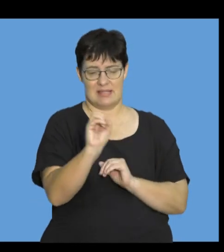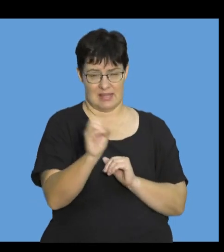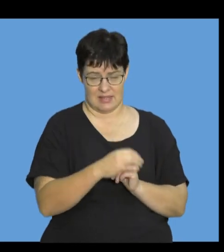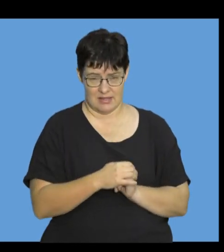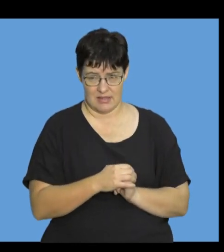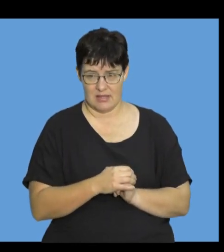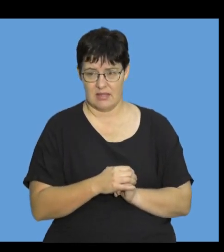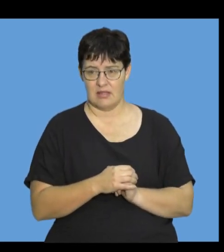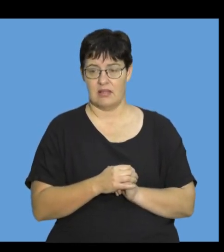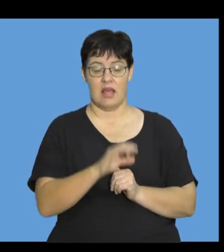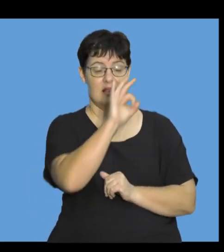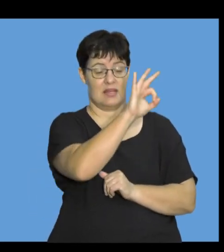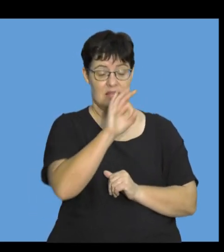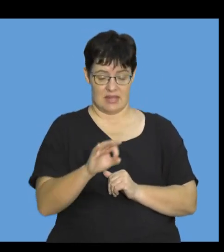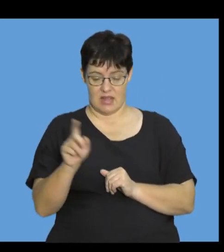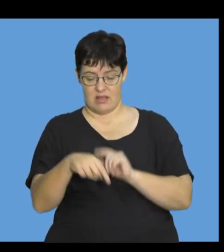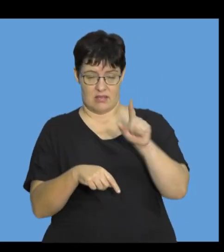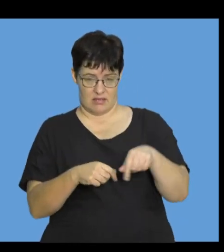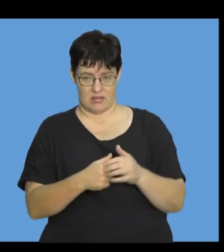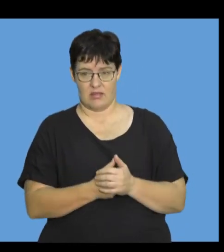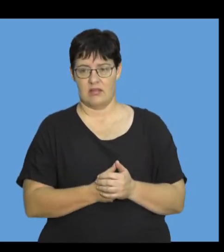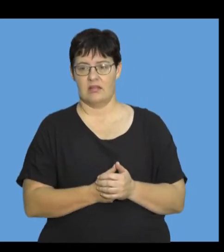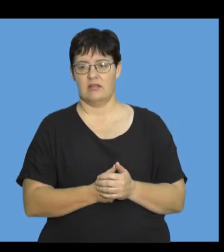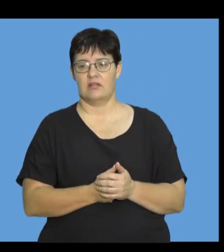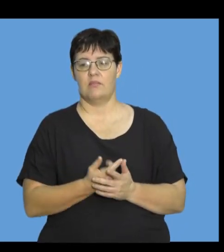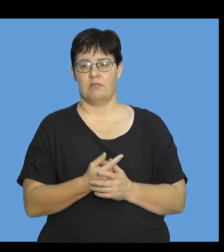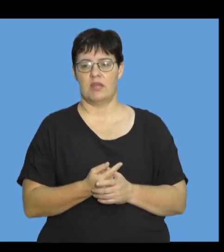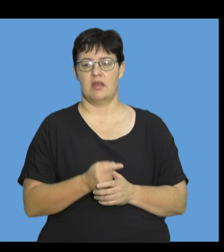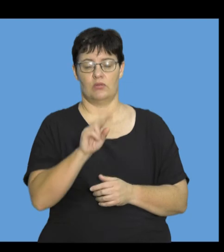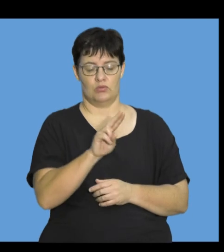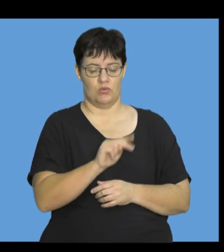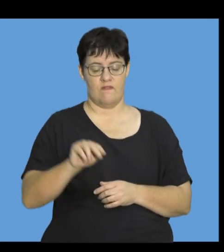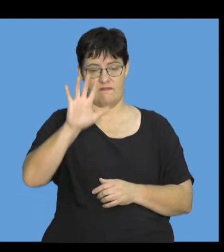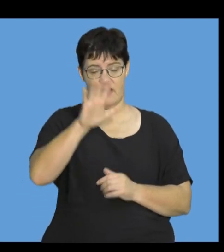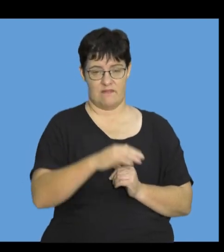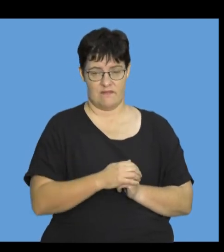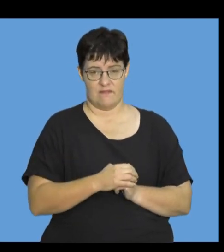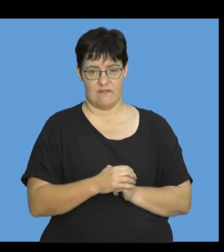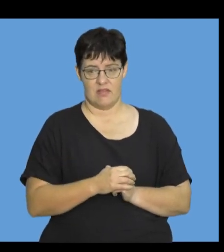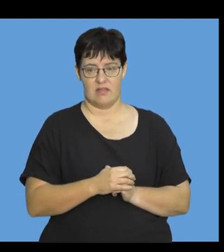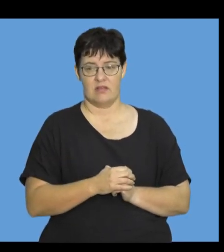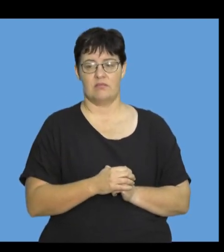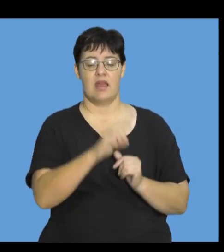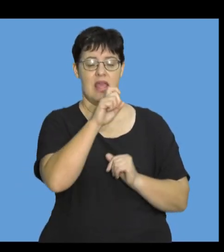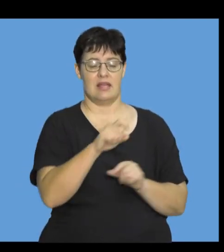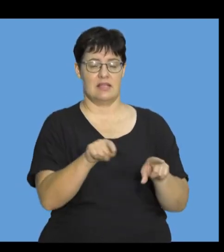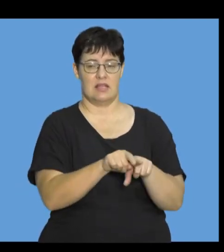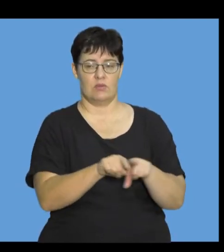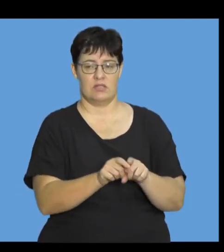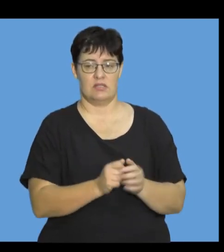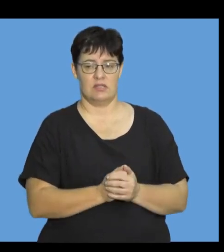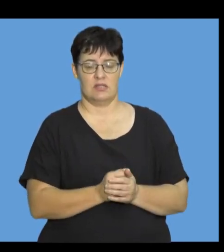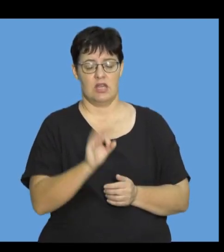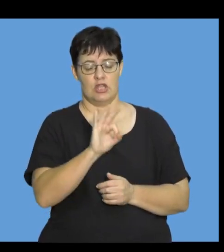or minus. So the 3 and the 3 will divide. I will be left with 2 to the exponent of 5, and then my x will